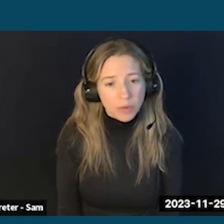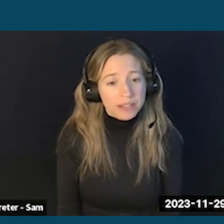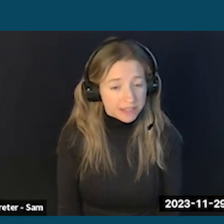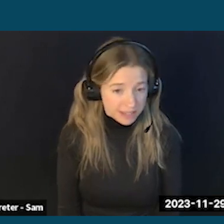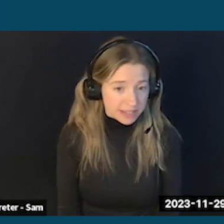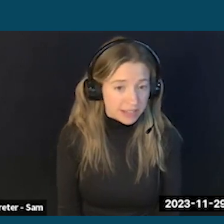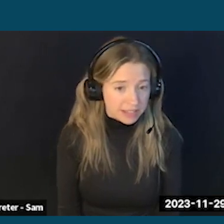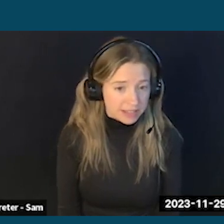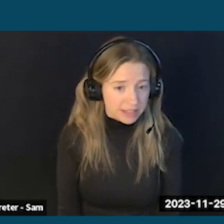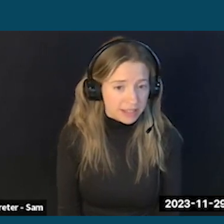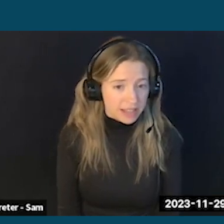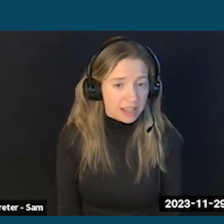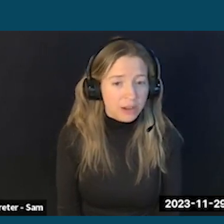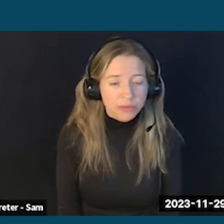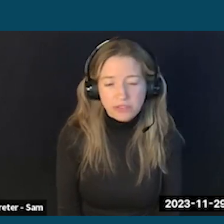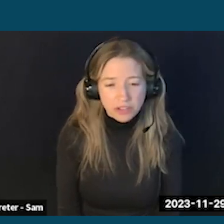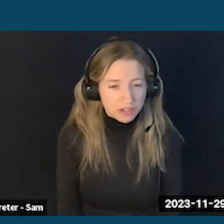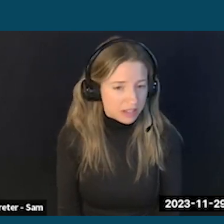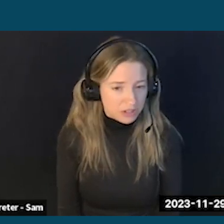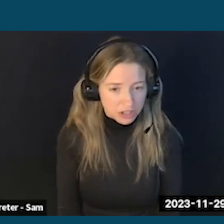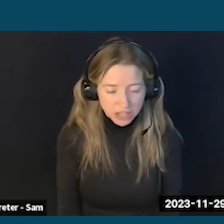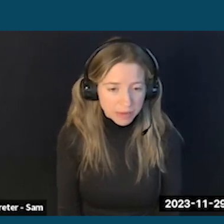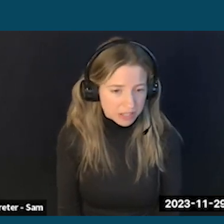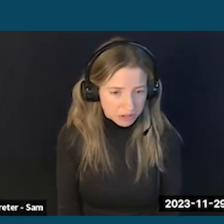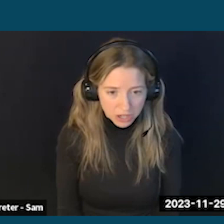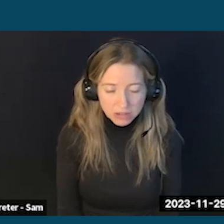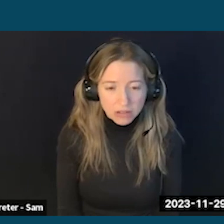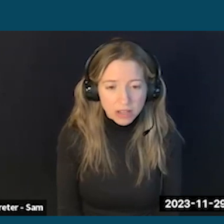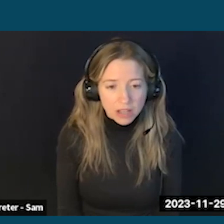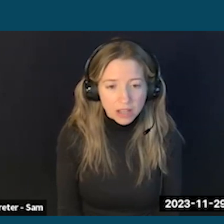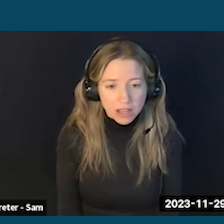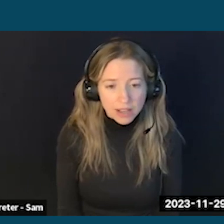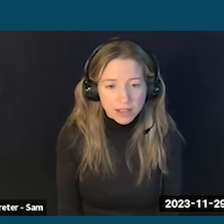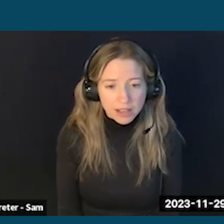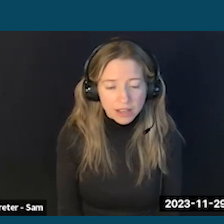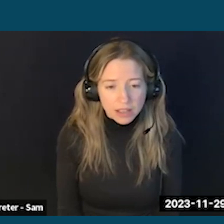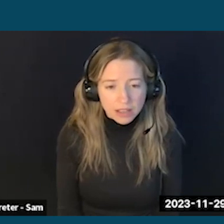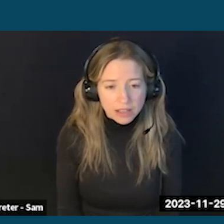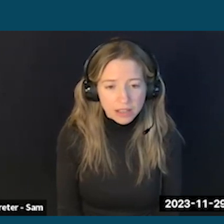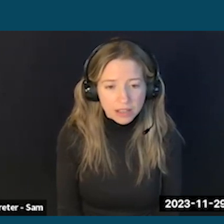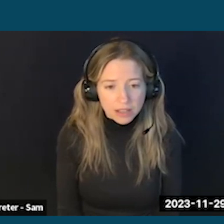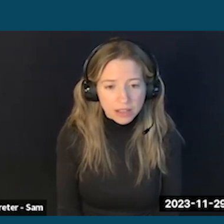when I went to the dentist, it was to get my teeth checked.